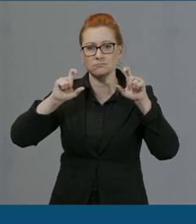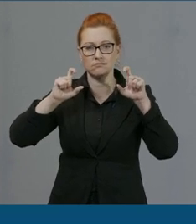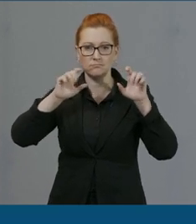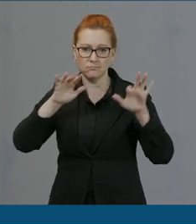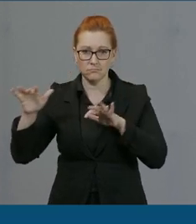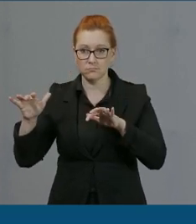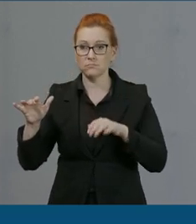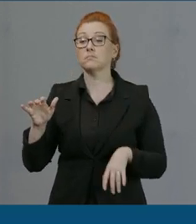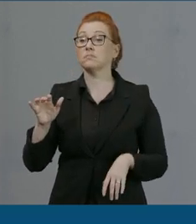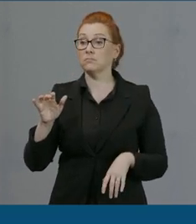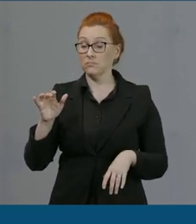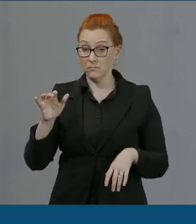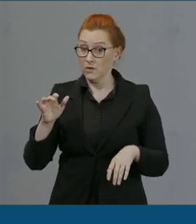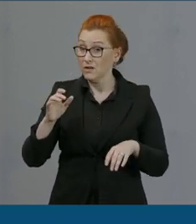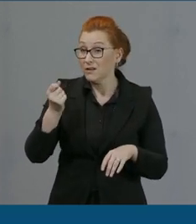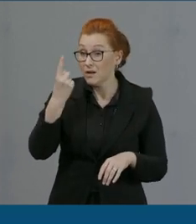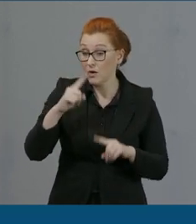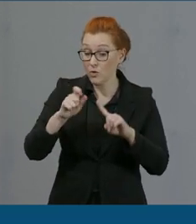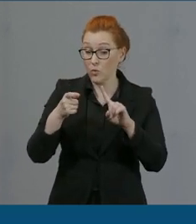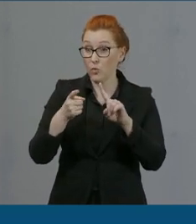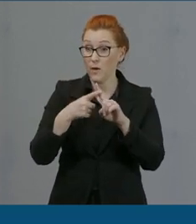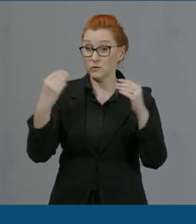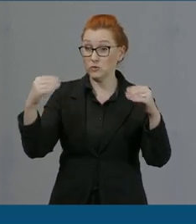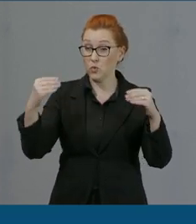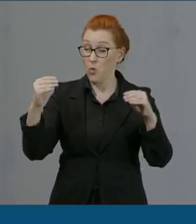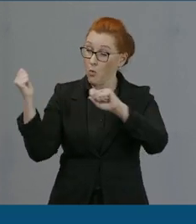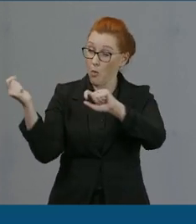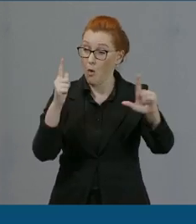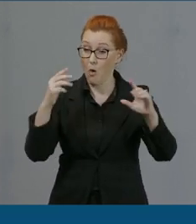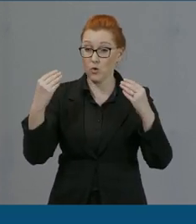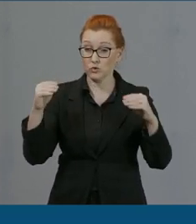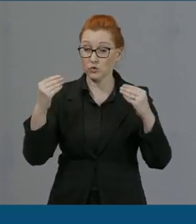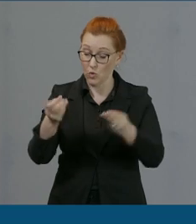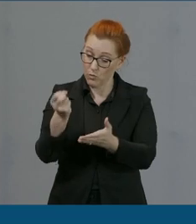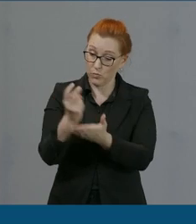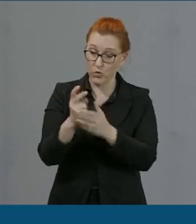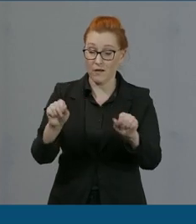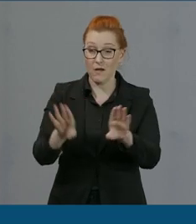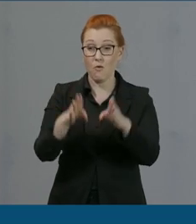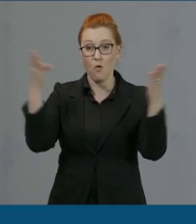remainder of retail establishments reopen on Friday.